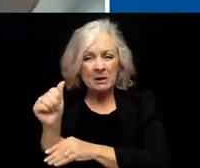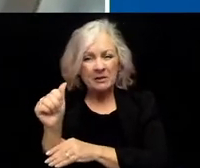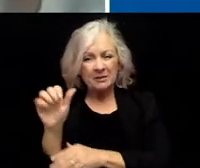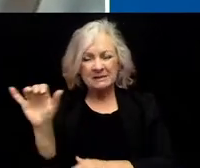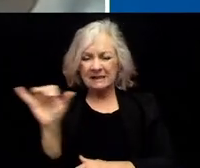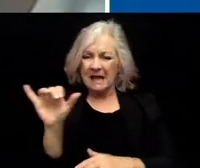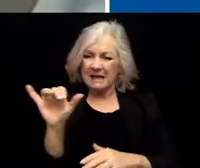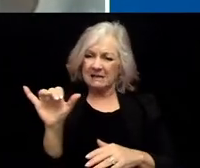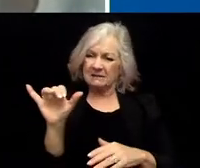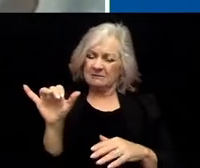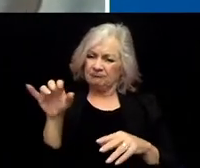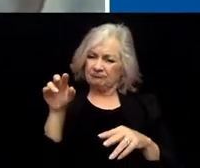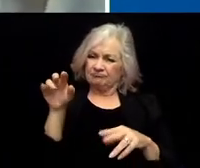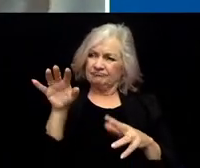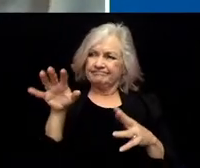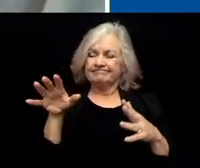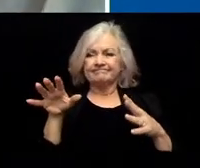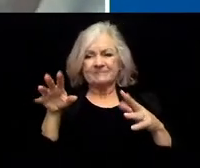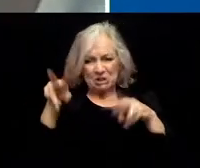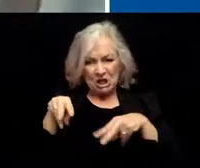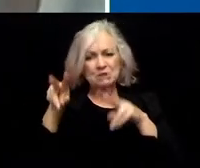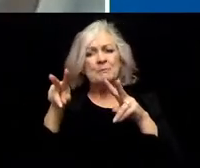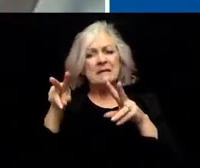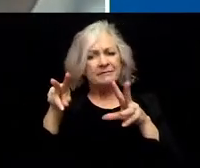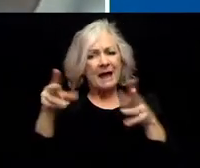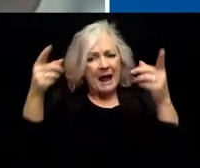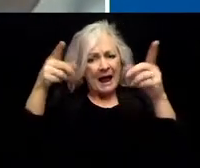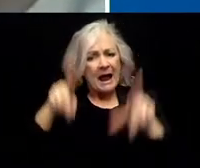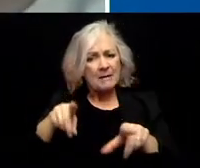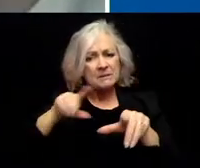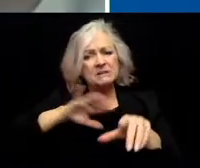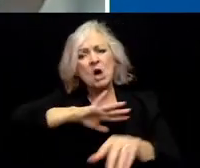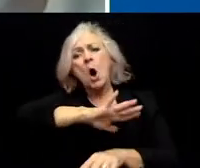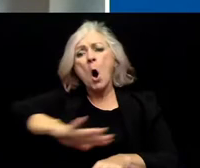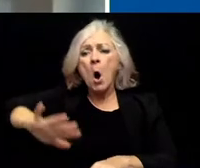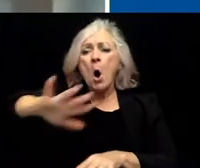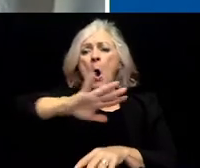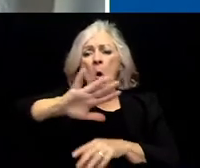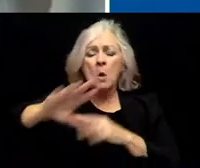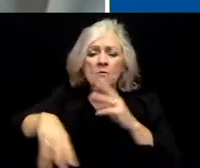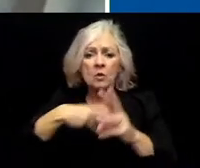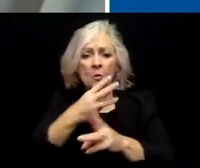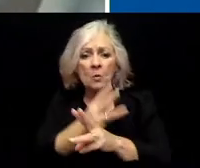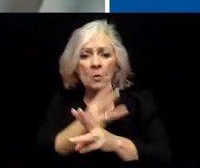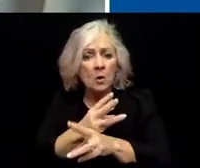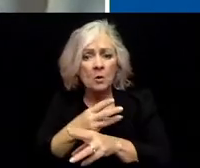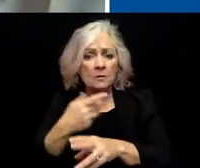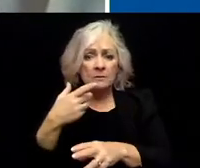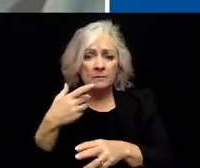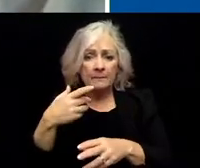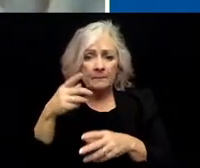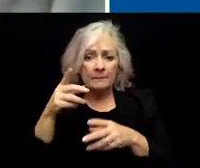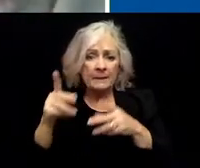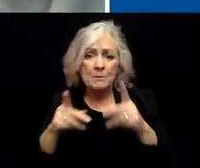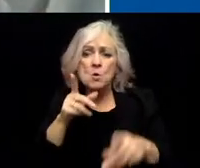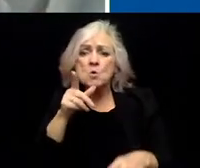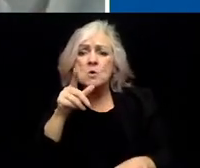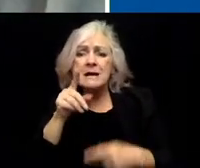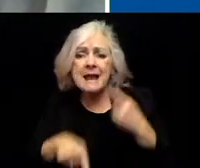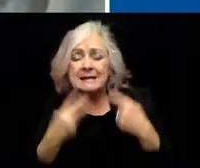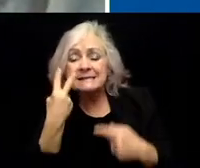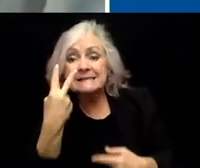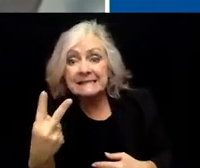disability recognition and the movements around the world, such that disabilities that are not visible to the naked eye,